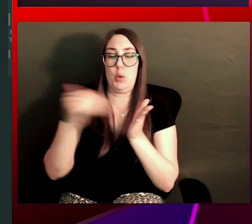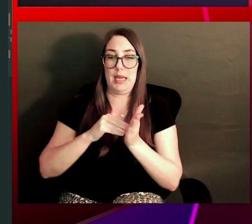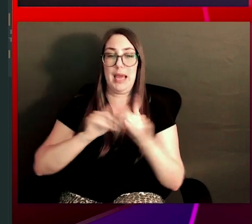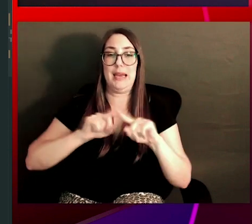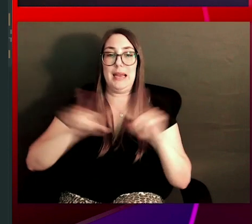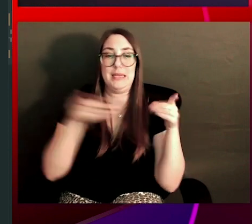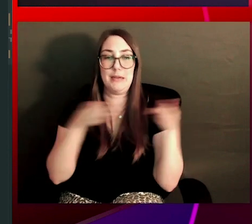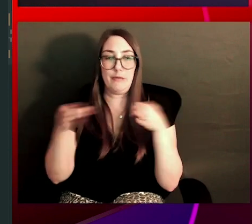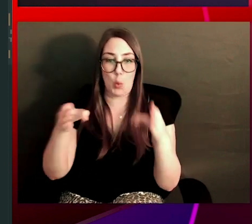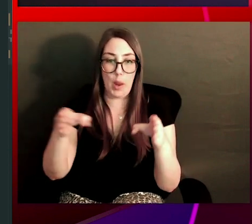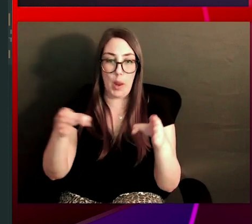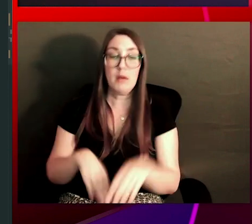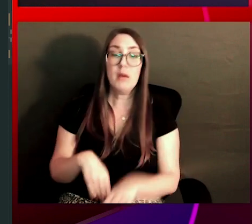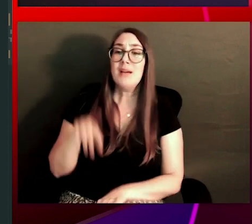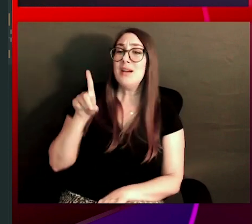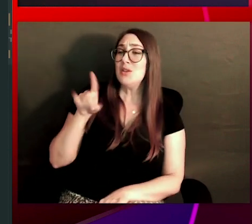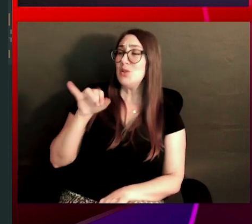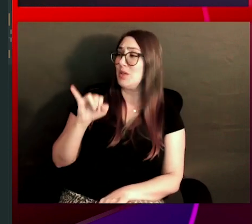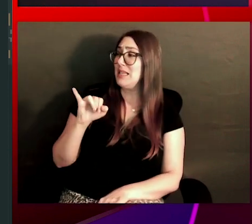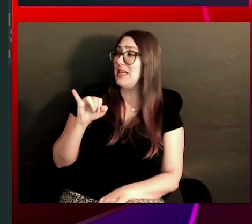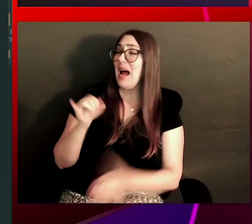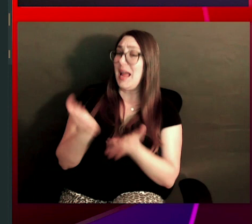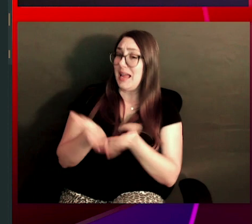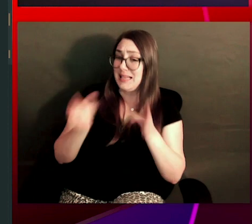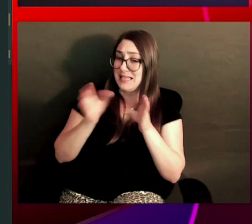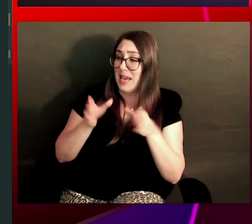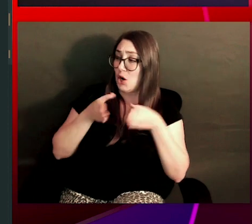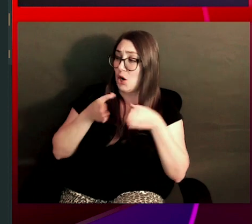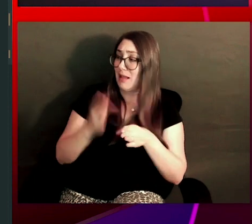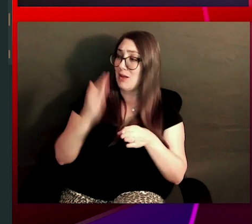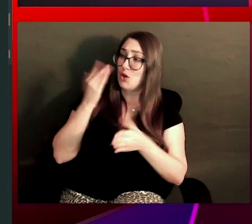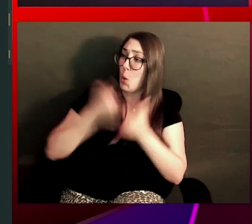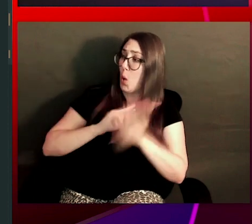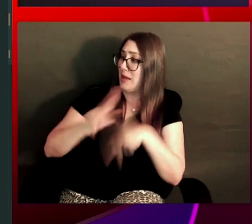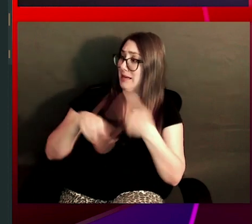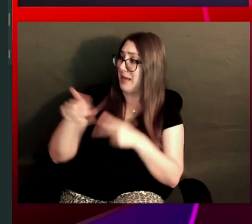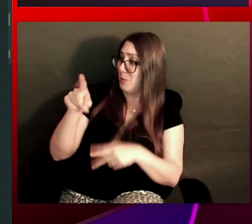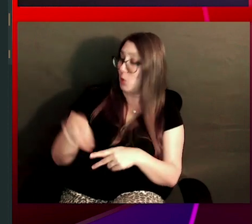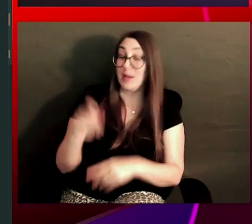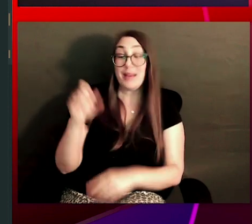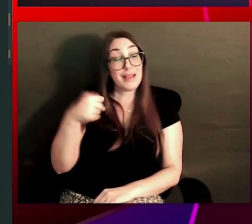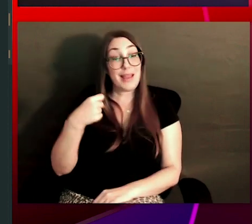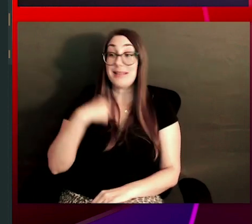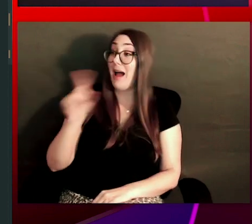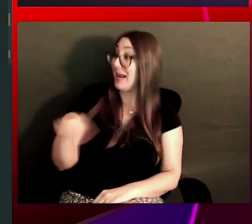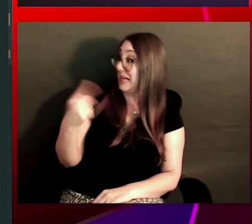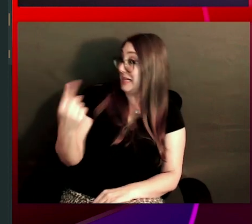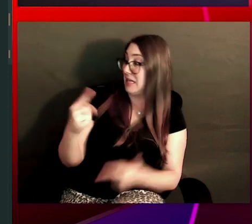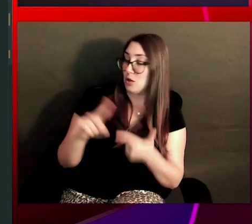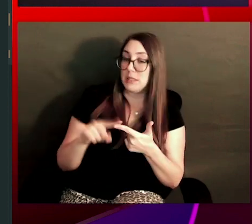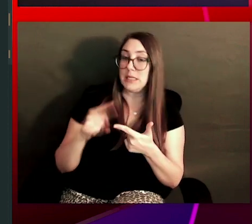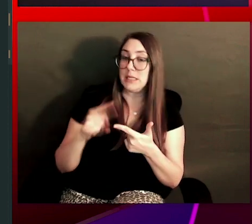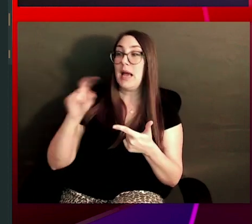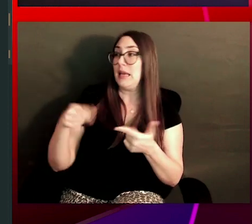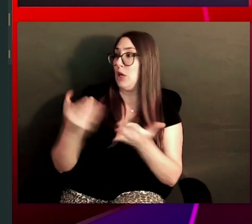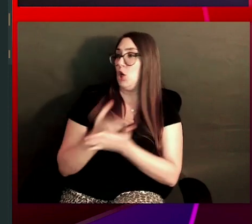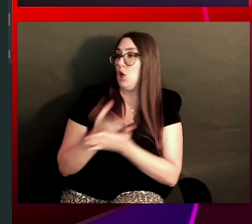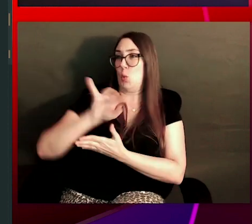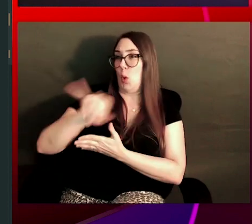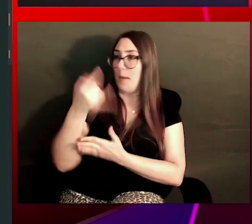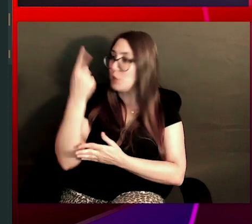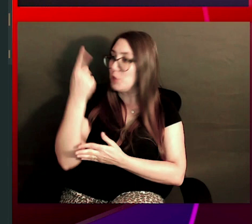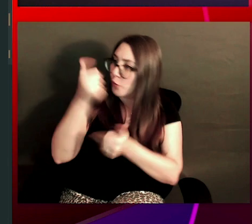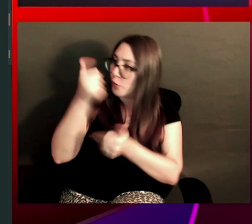container allows you to declare what type you need, right? Yeah. I need a singleton. I need a new object with each request,